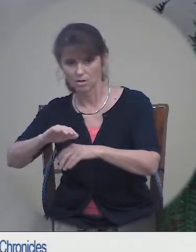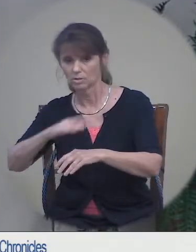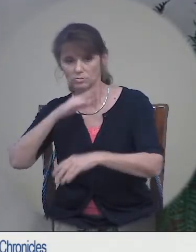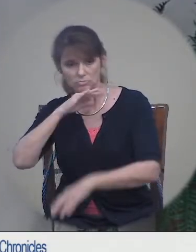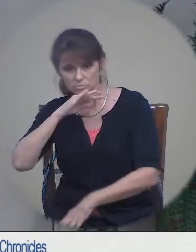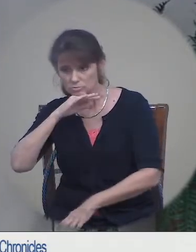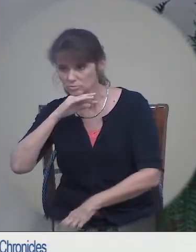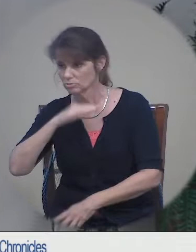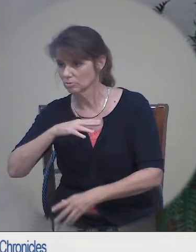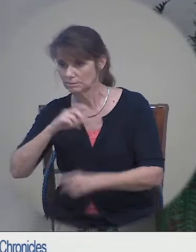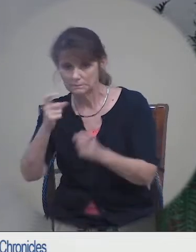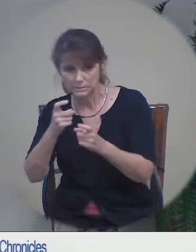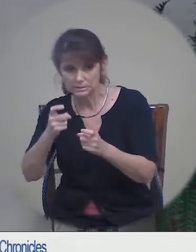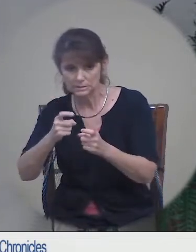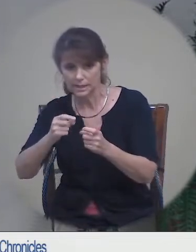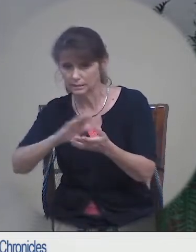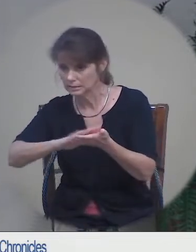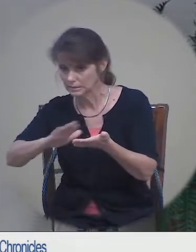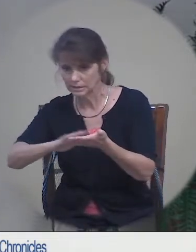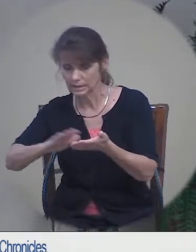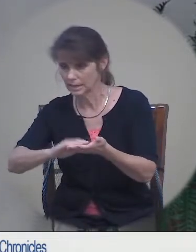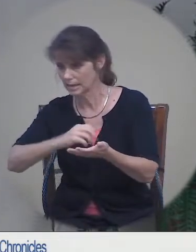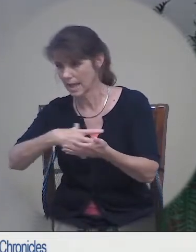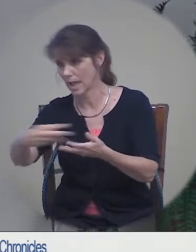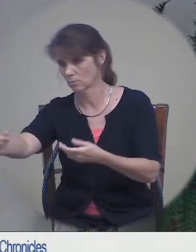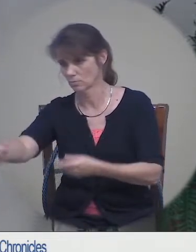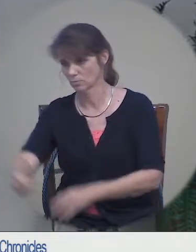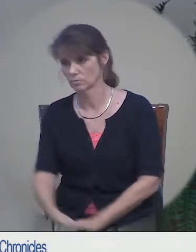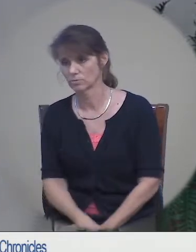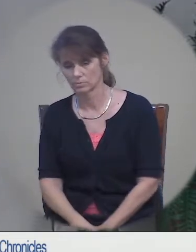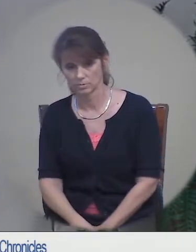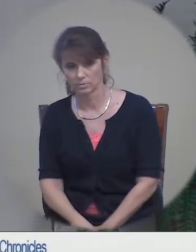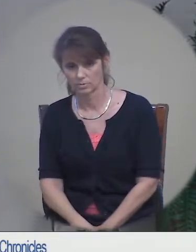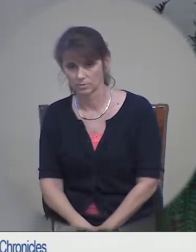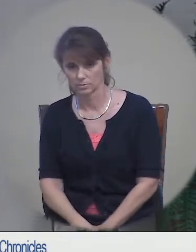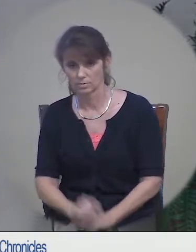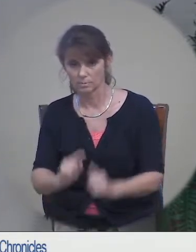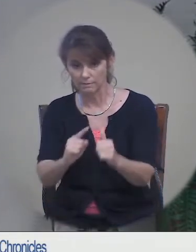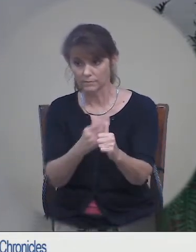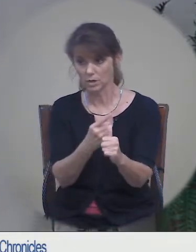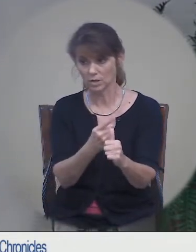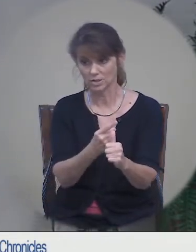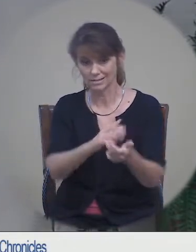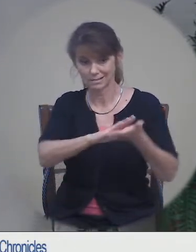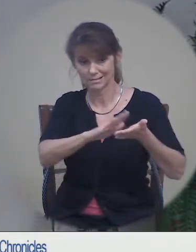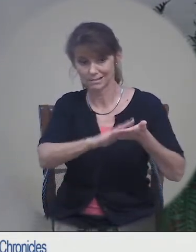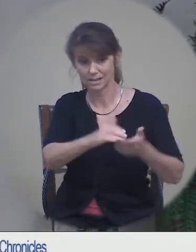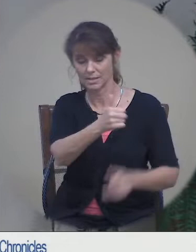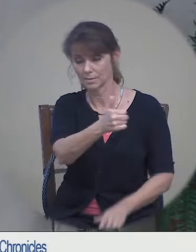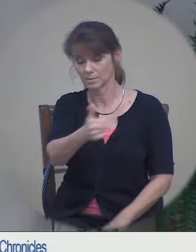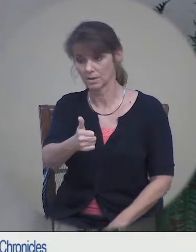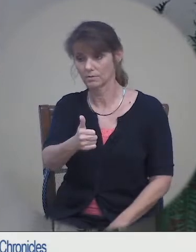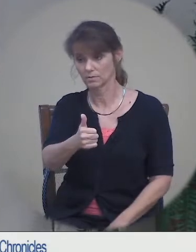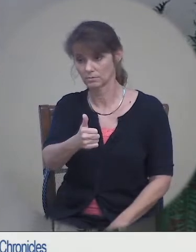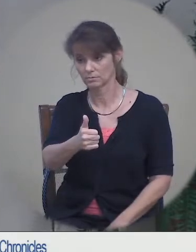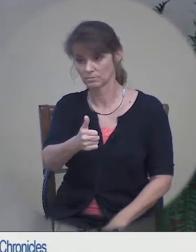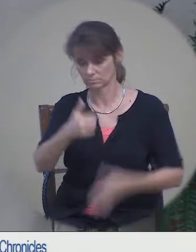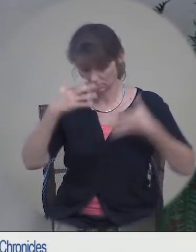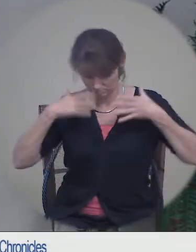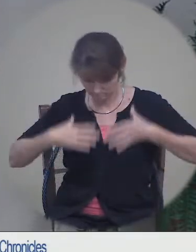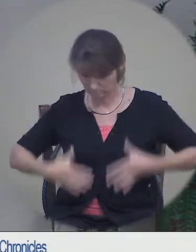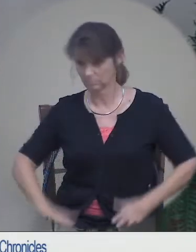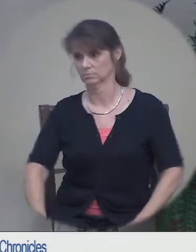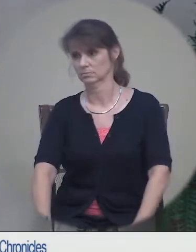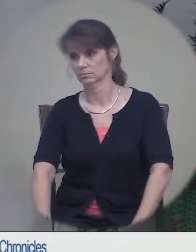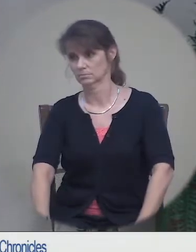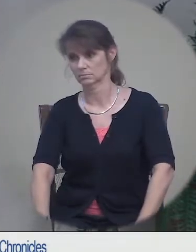out from the holy place. Before they set about cleaning in the temple, you got that conjunction and. You could almost put then, because it seems